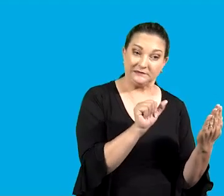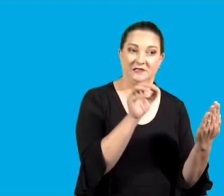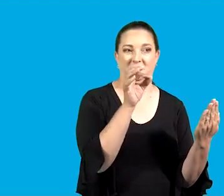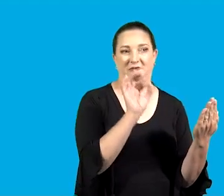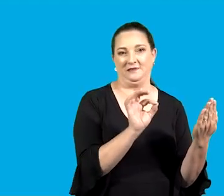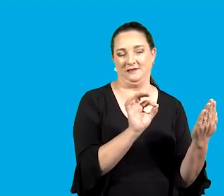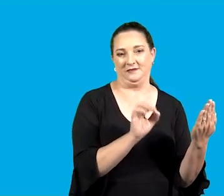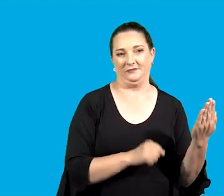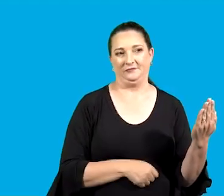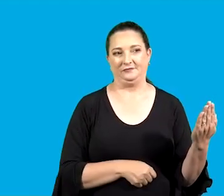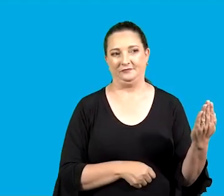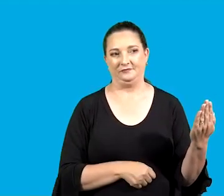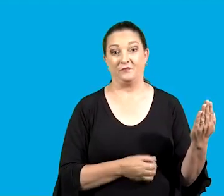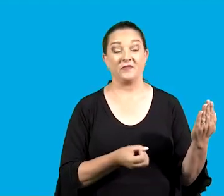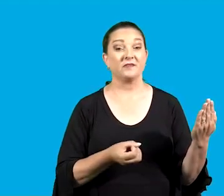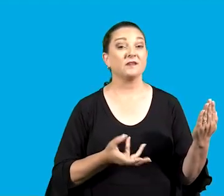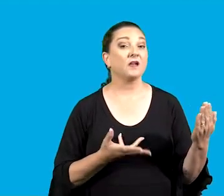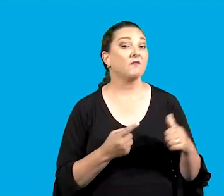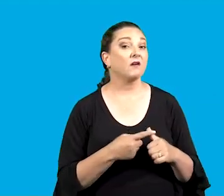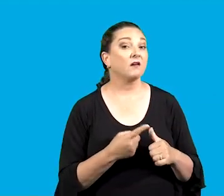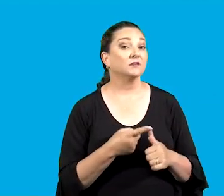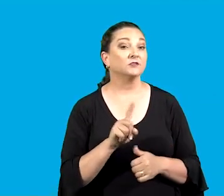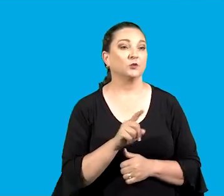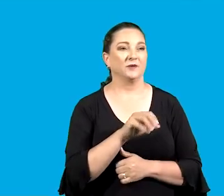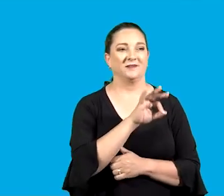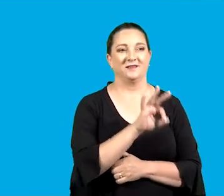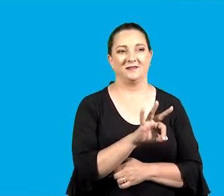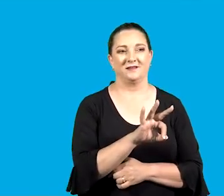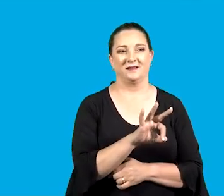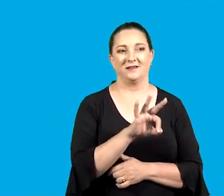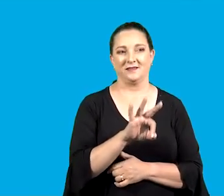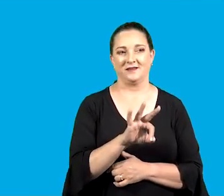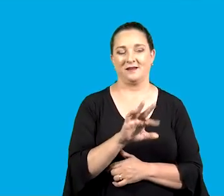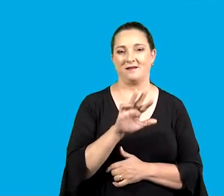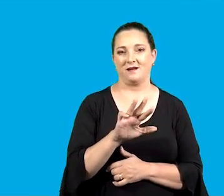96%. And that will give me